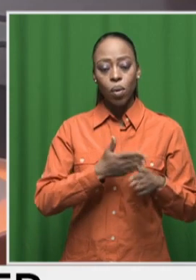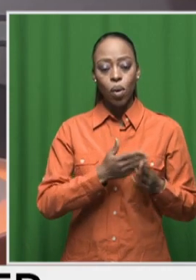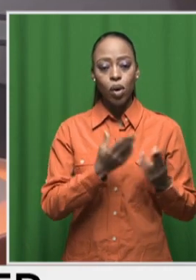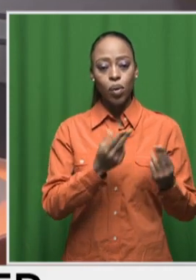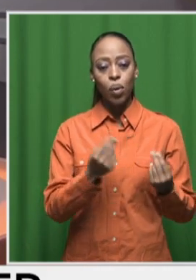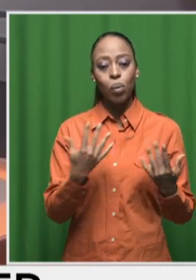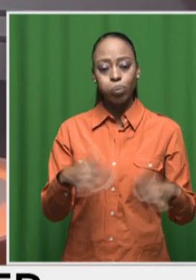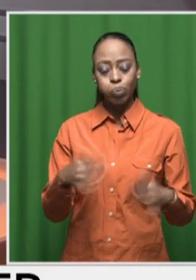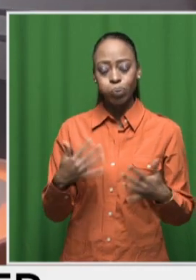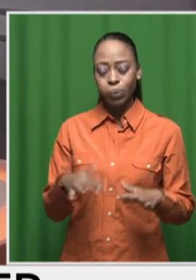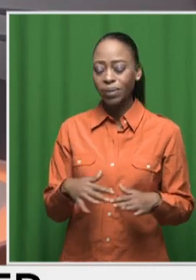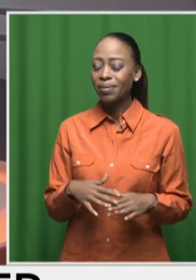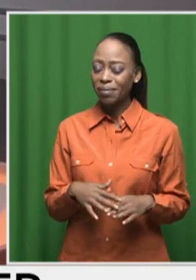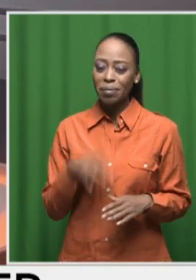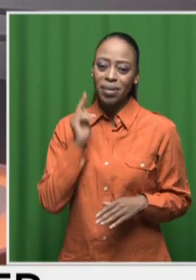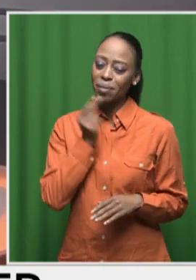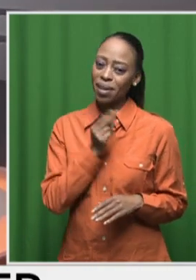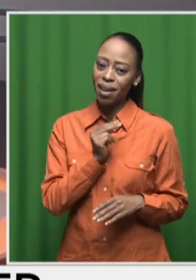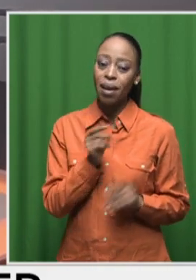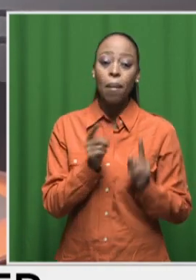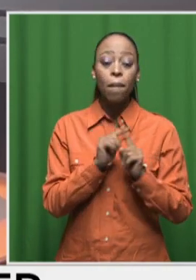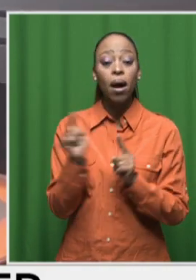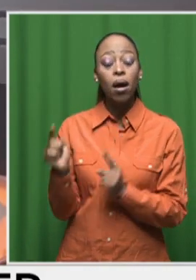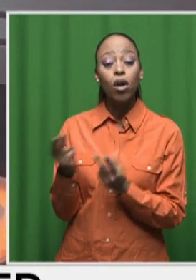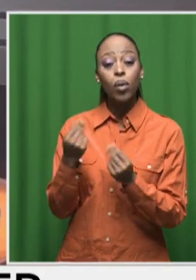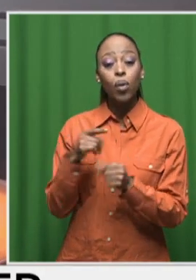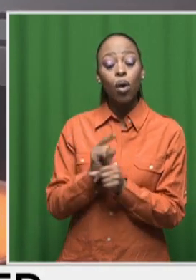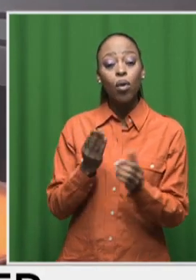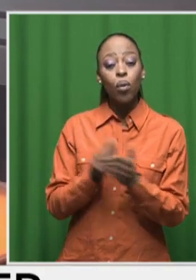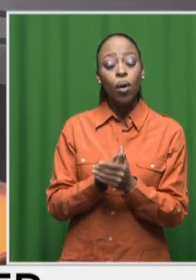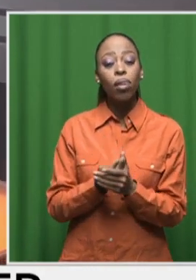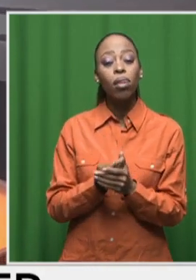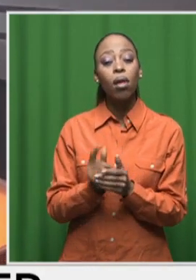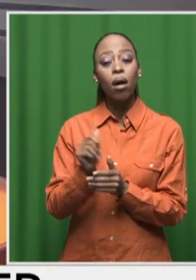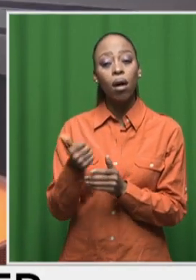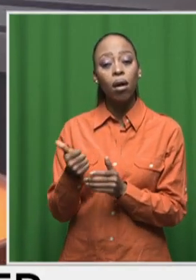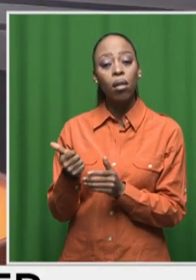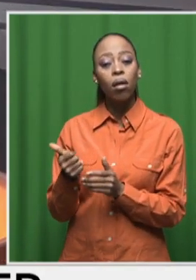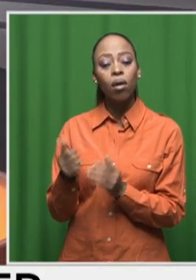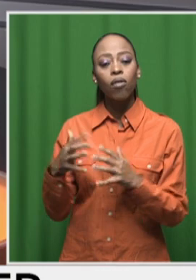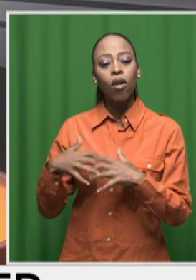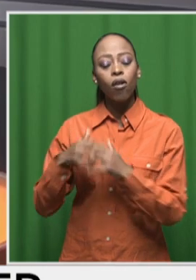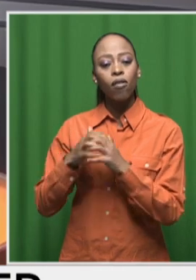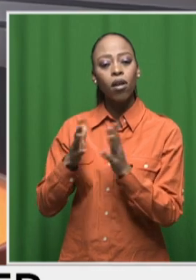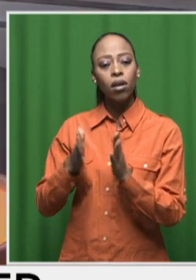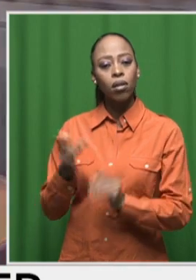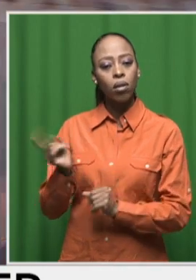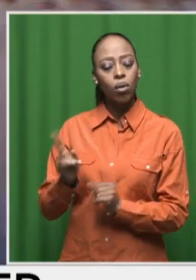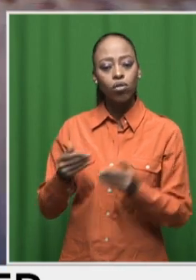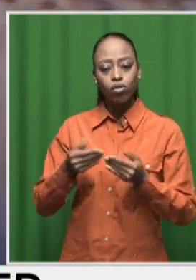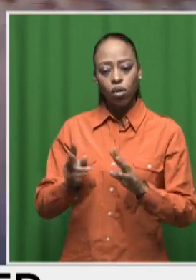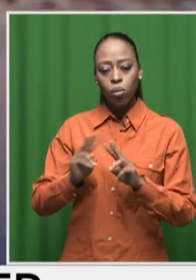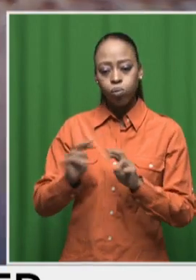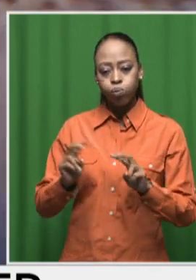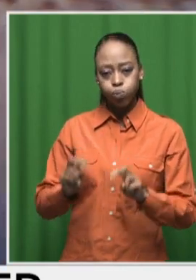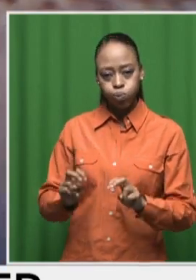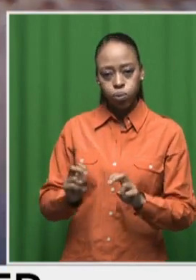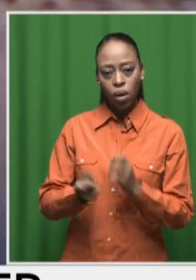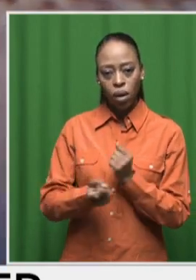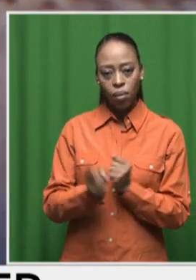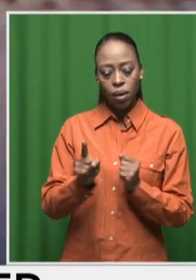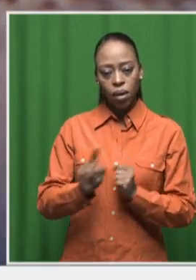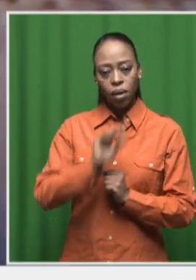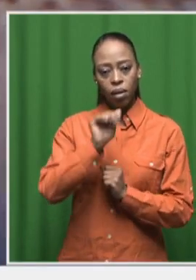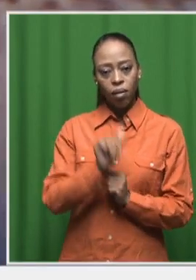been quite humble. Yeah. Because actually what she has done, along with another one of our co-founders, has started this research movement on the